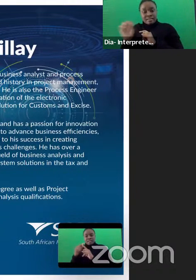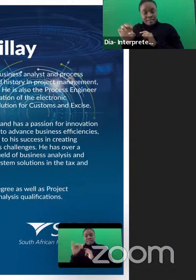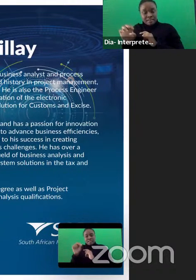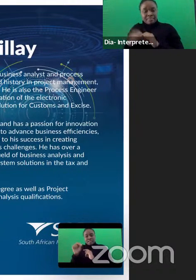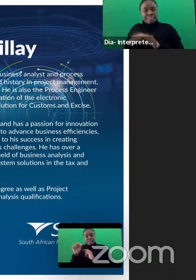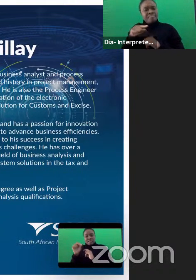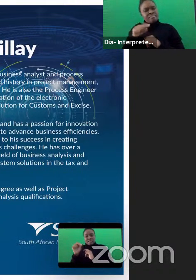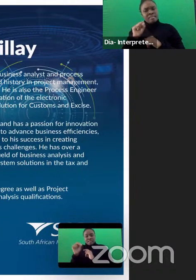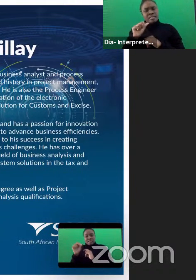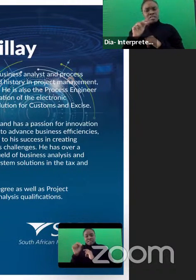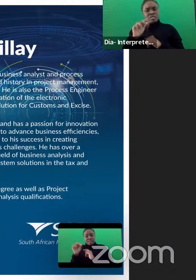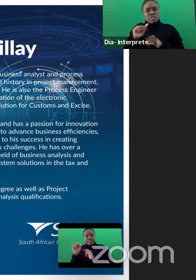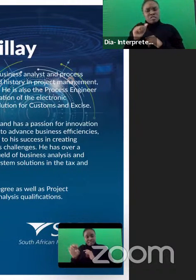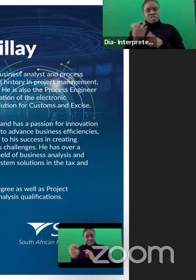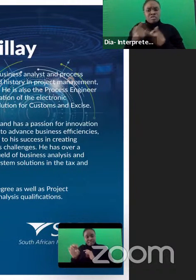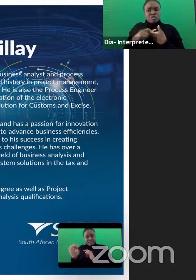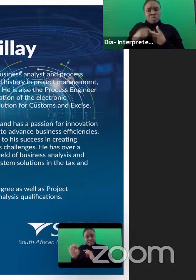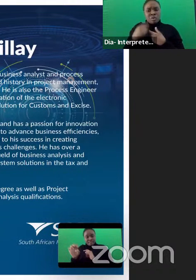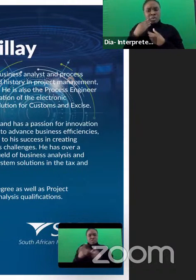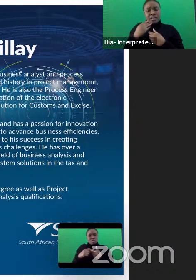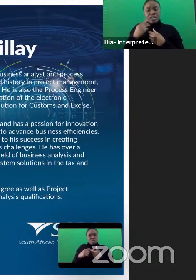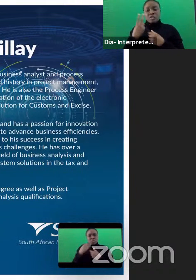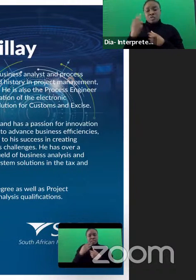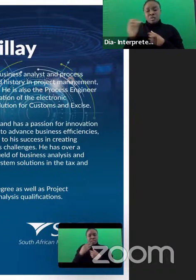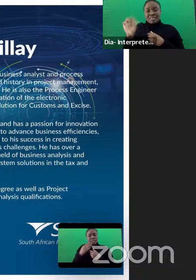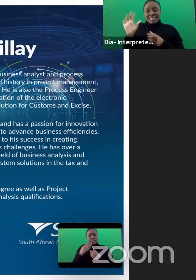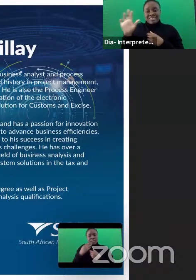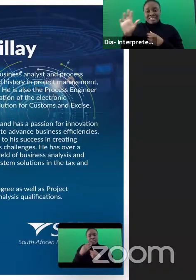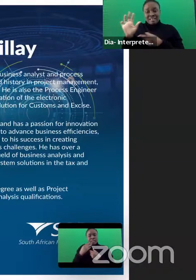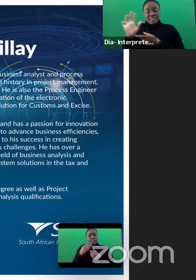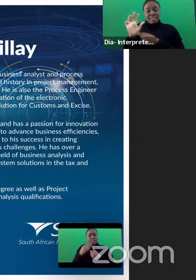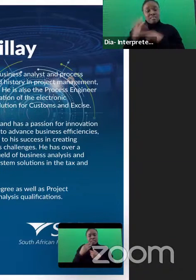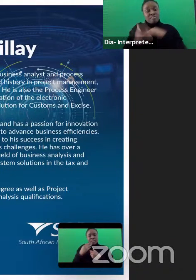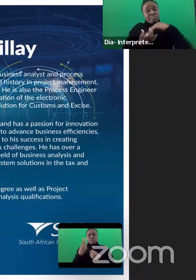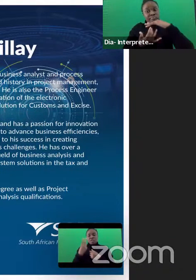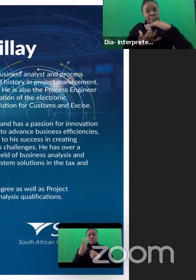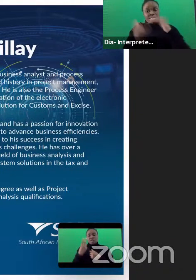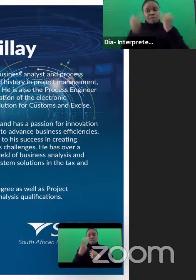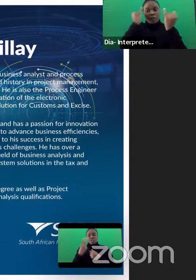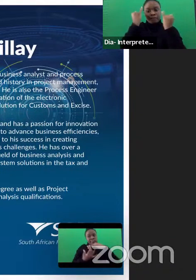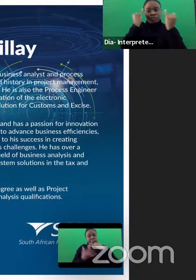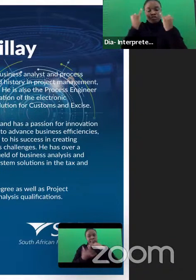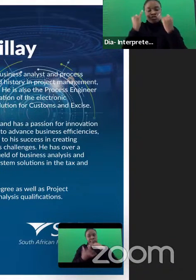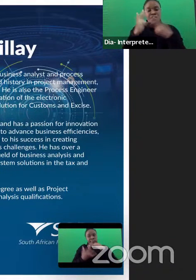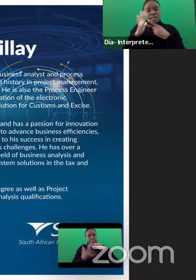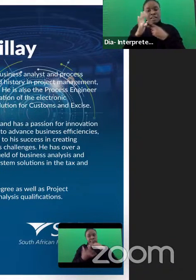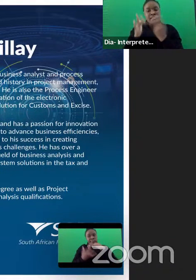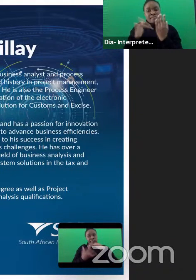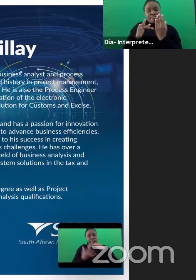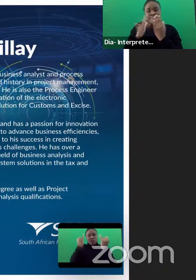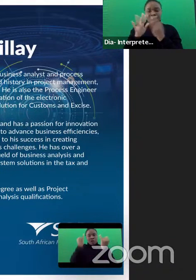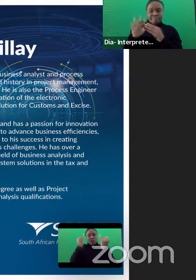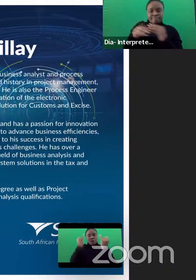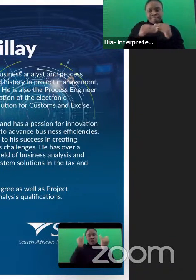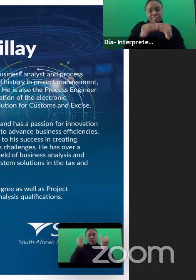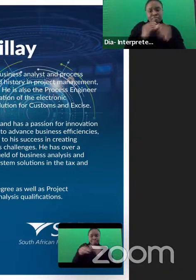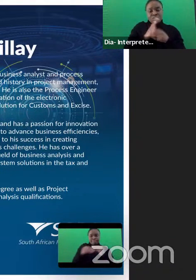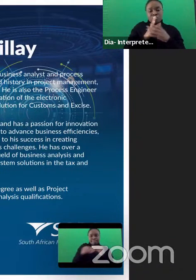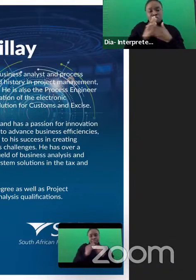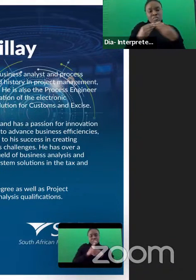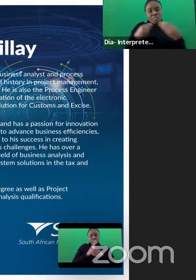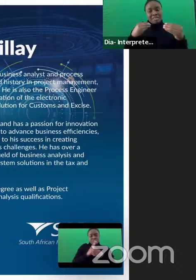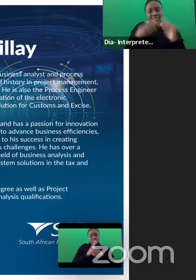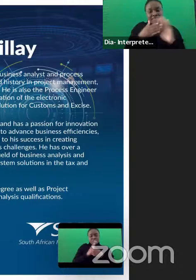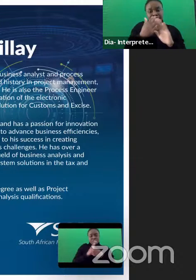2009 and has a passion for innovation and leveraging of technology to advance business efficiencies, which